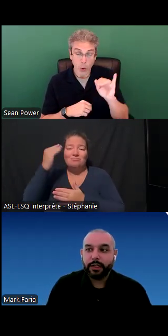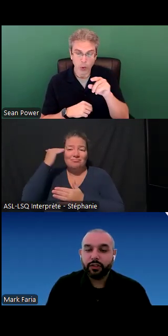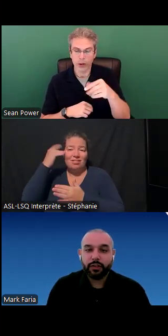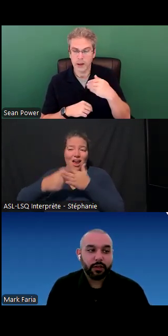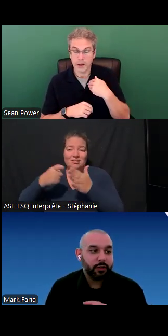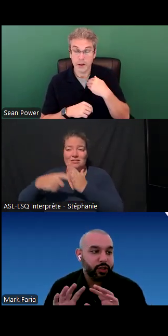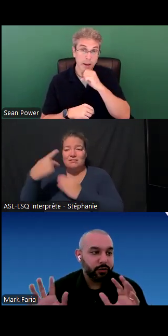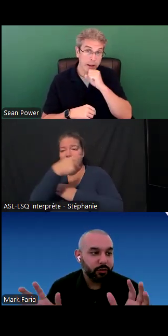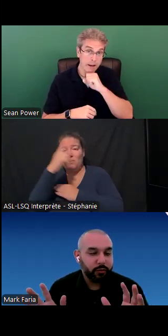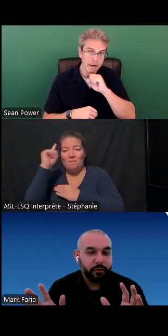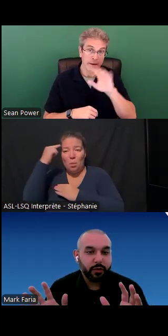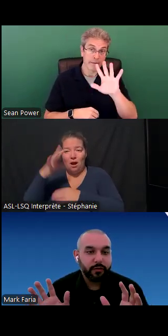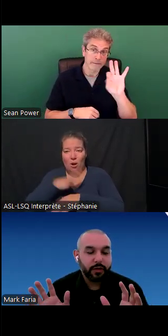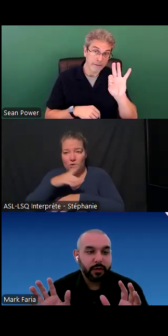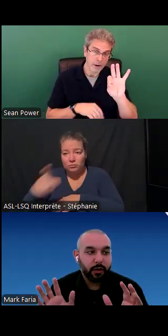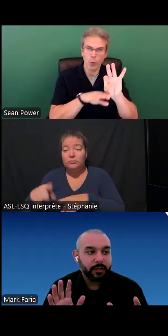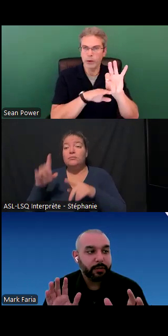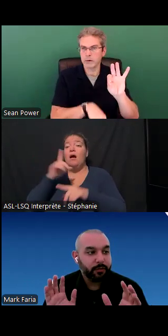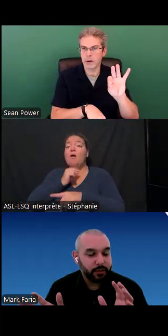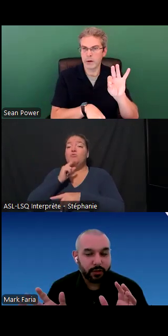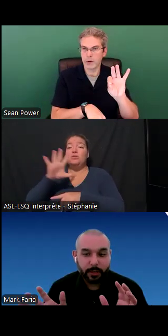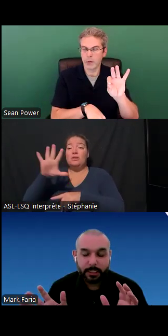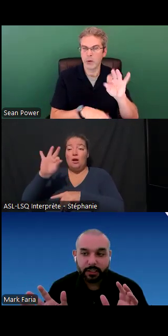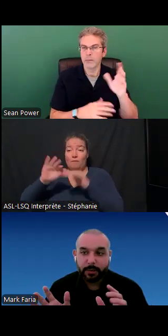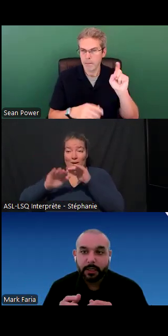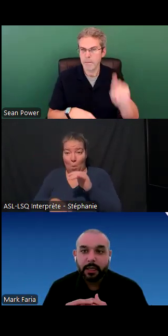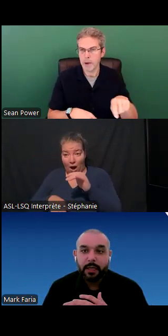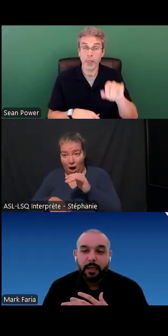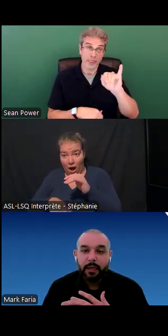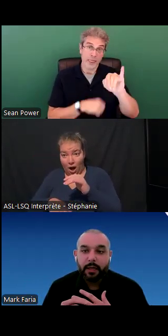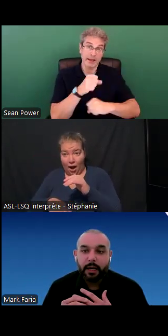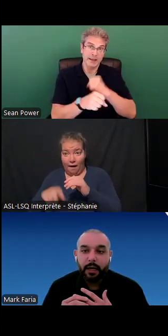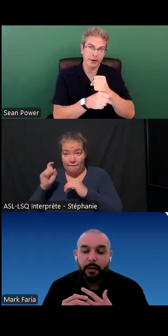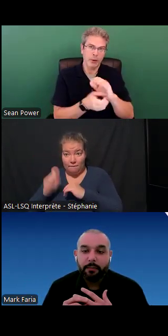So that's just the general overview of the RSP versus the RDSP.